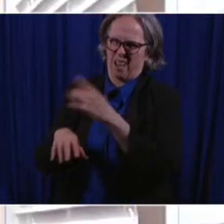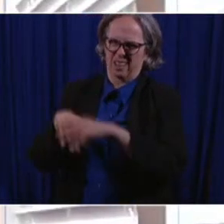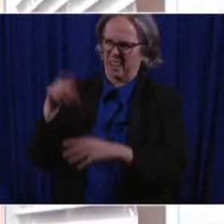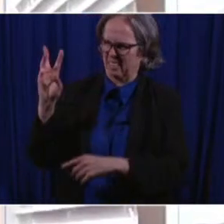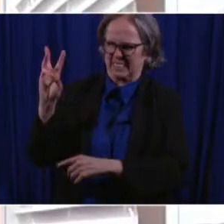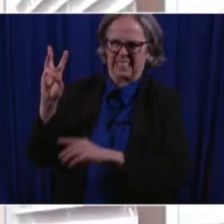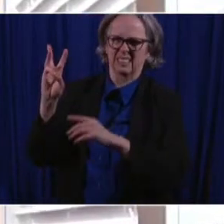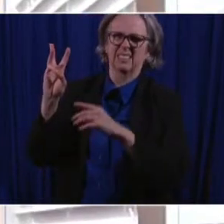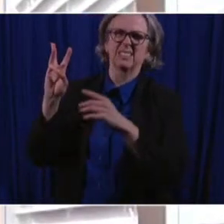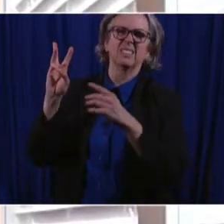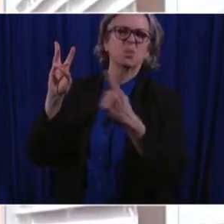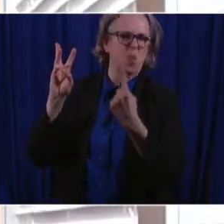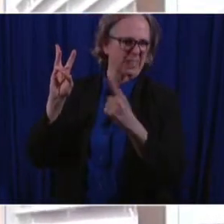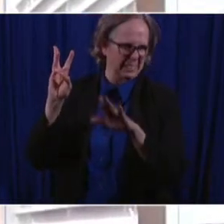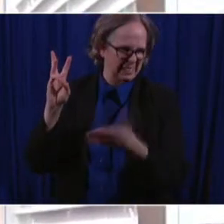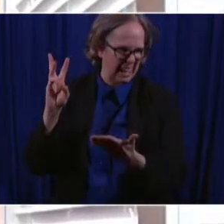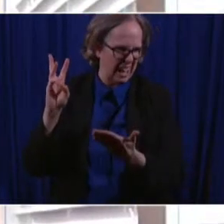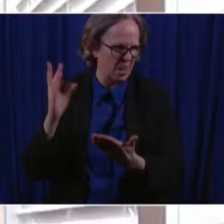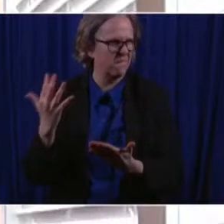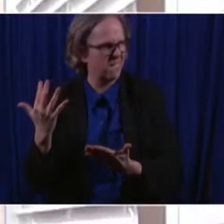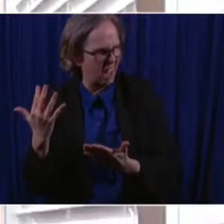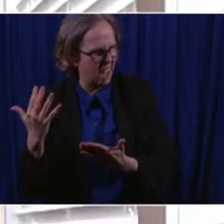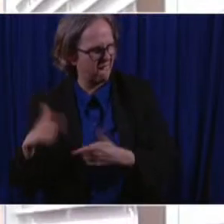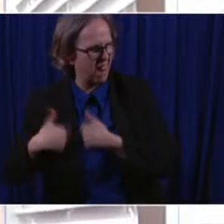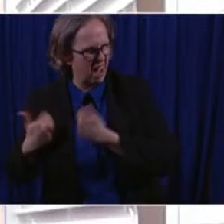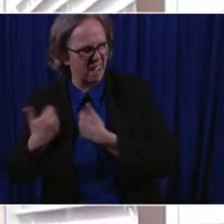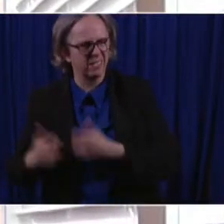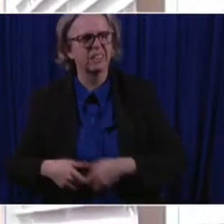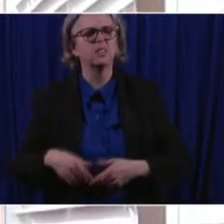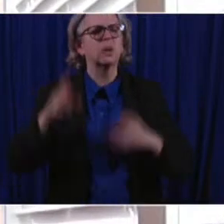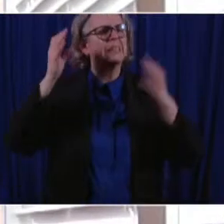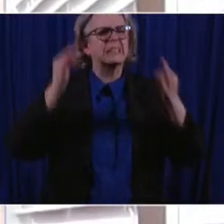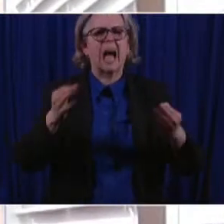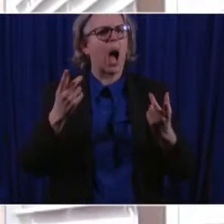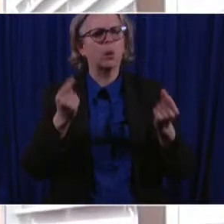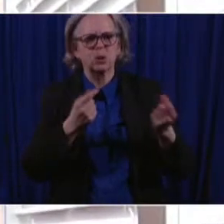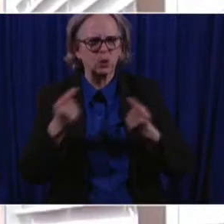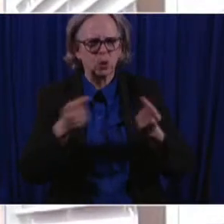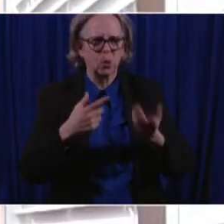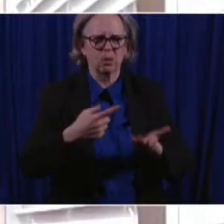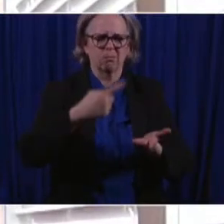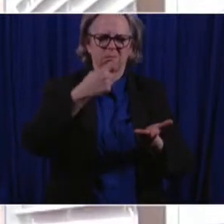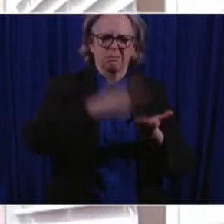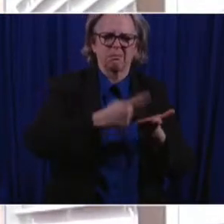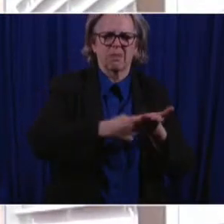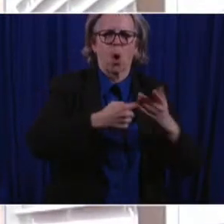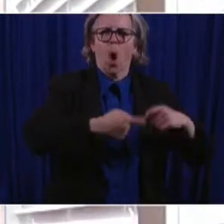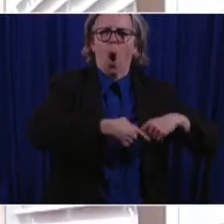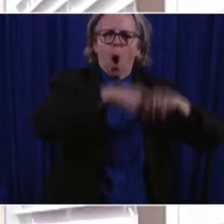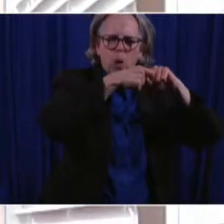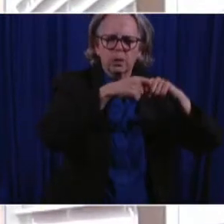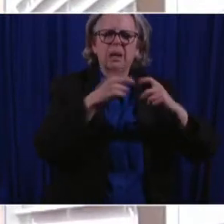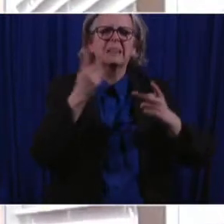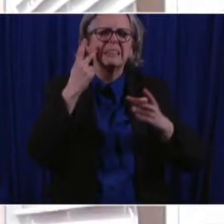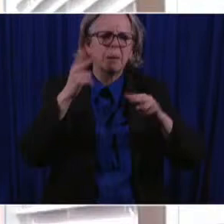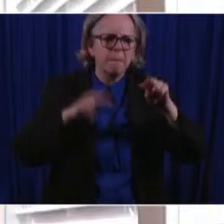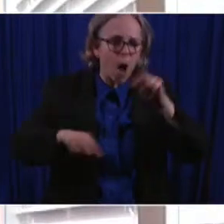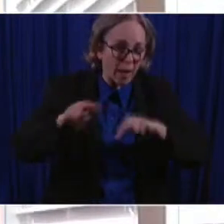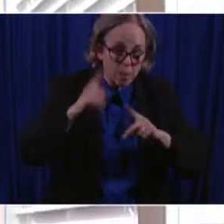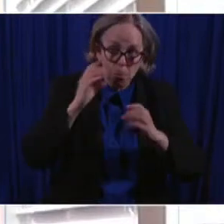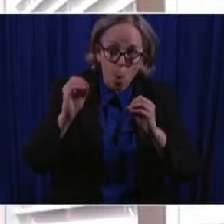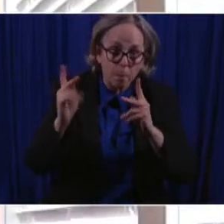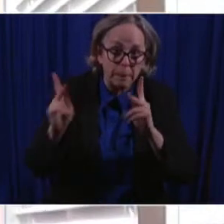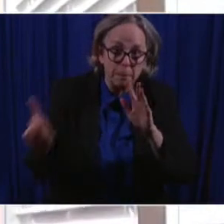time for other potential cases of this rare syndrome to be reported through VAERS. Now, what does this